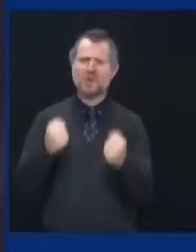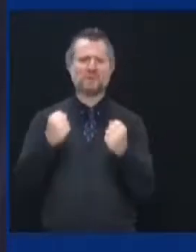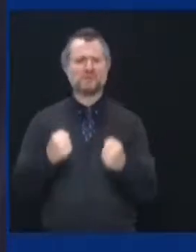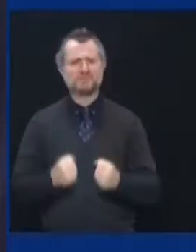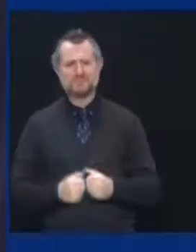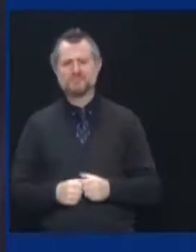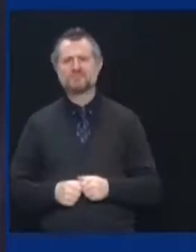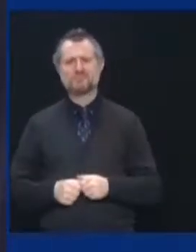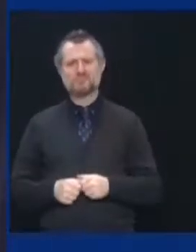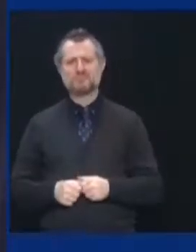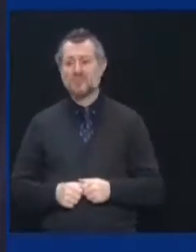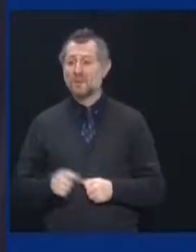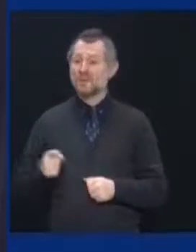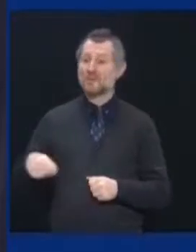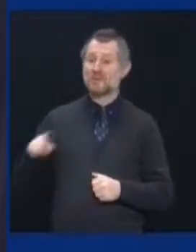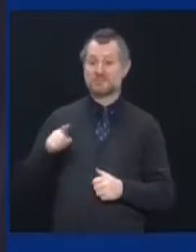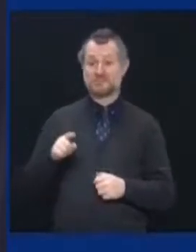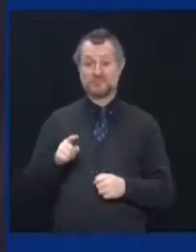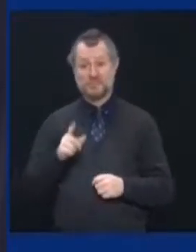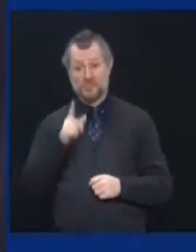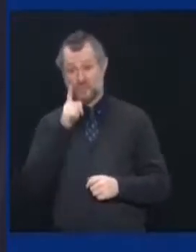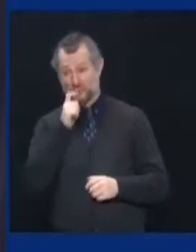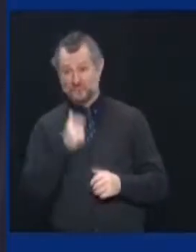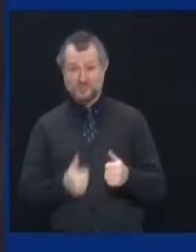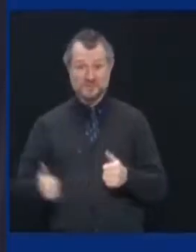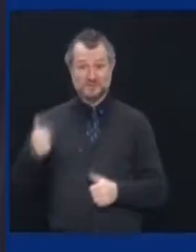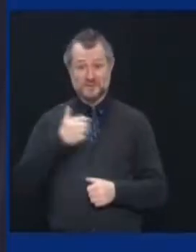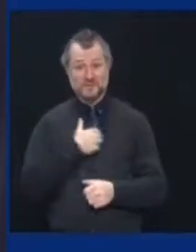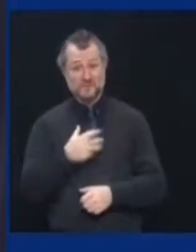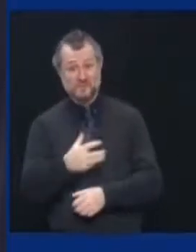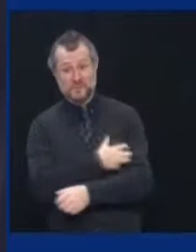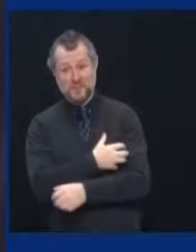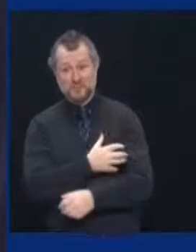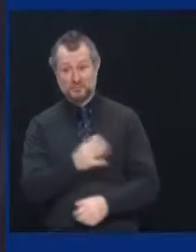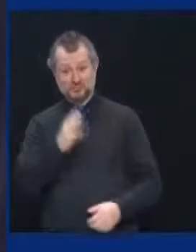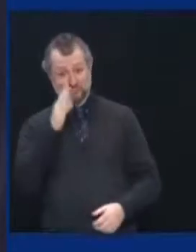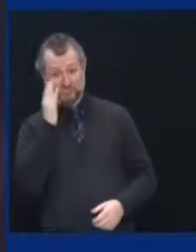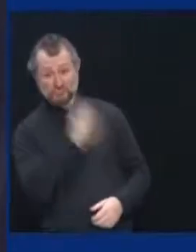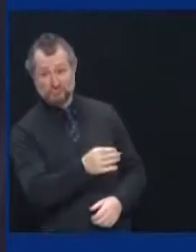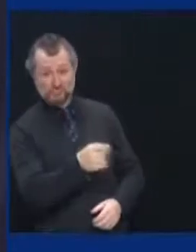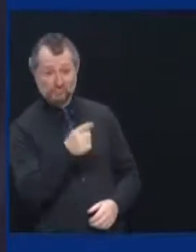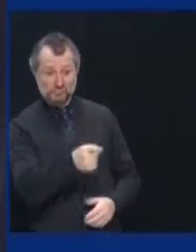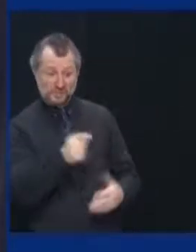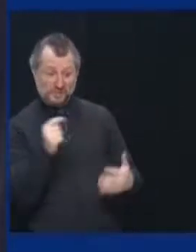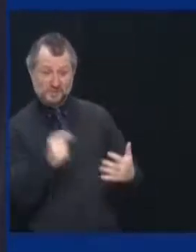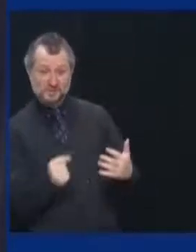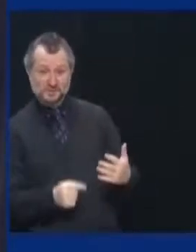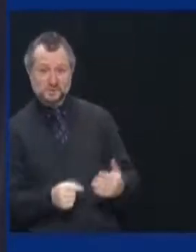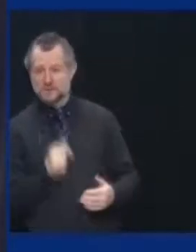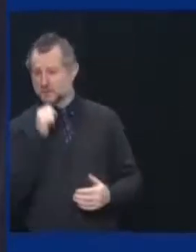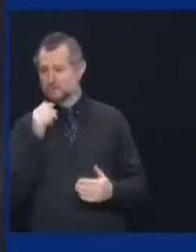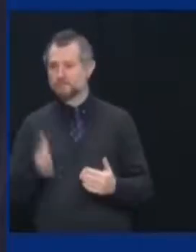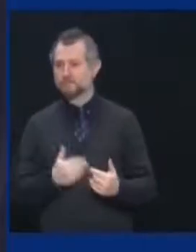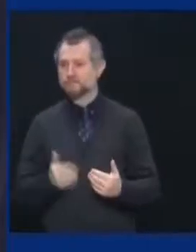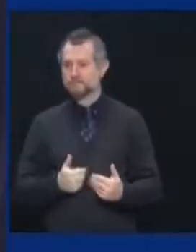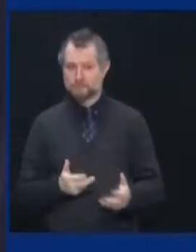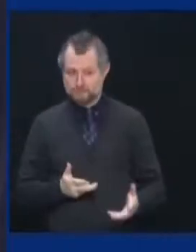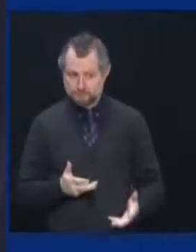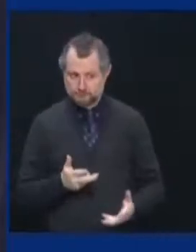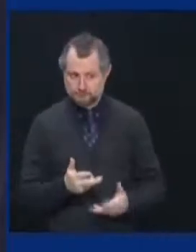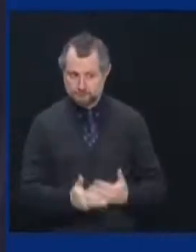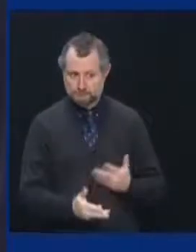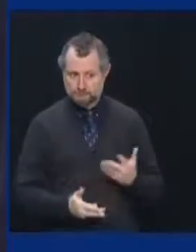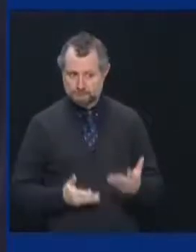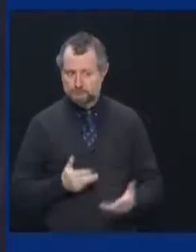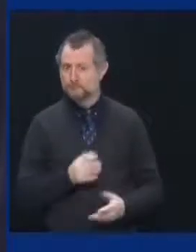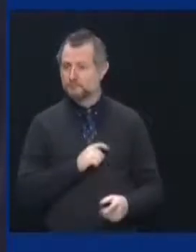to speak truth to power. It's hard to speak truth to